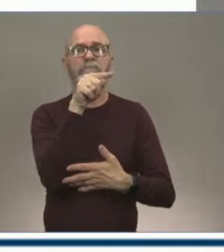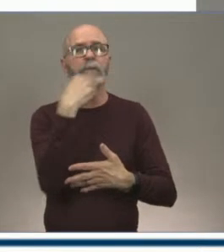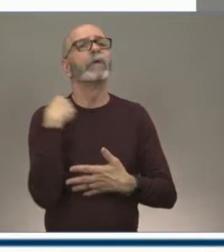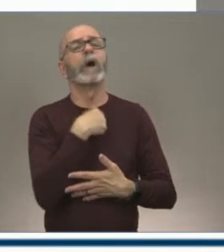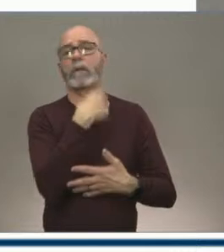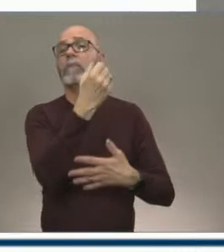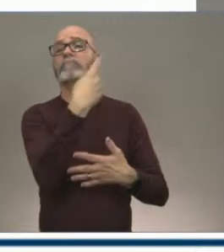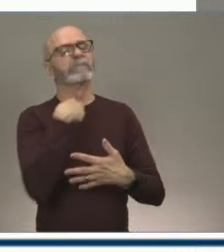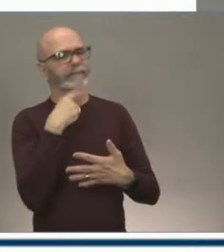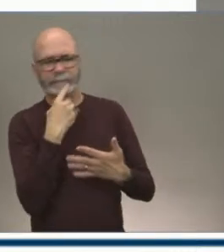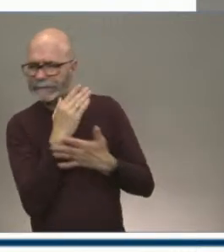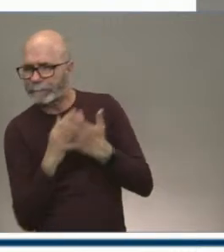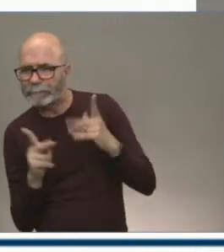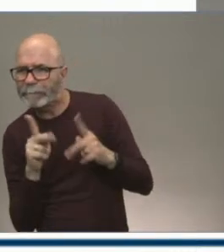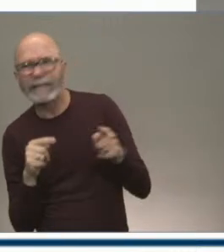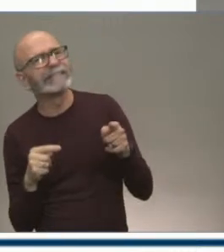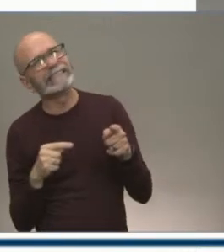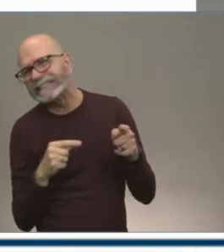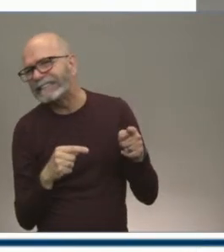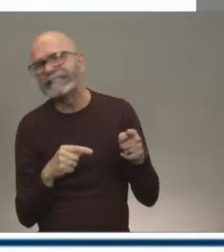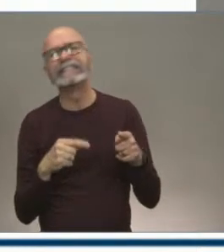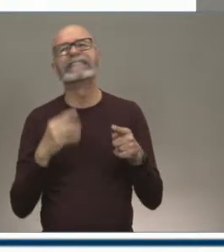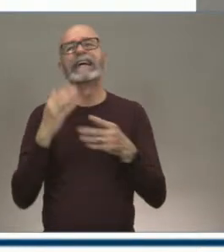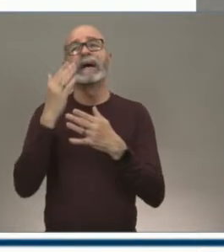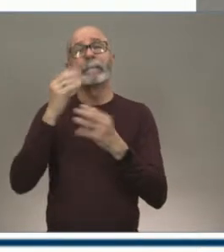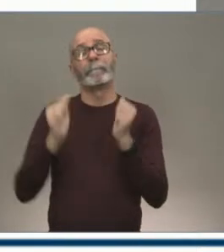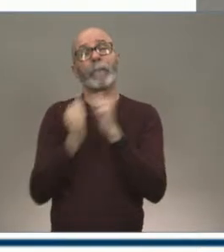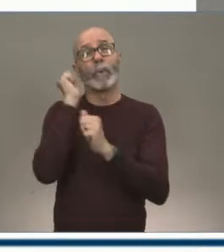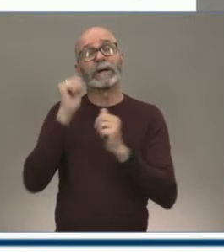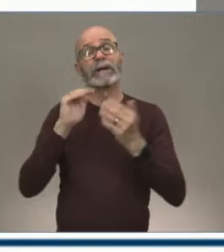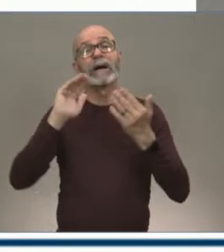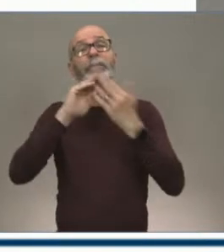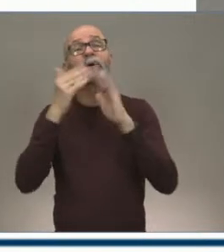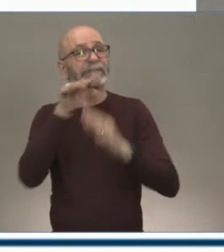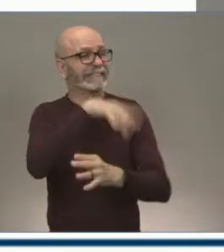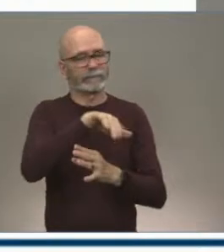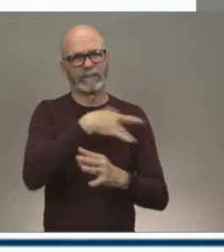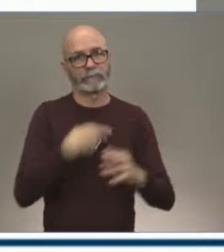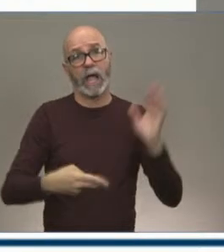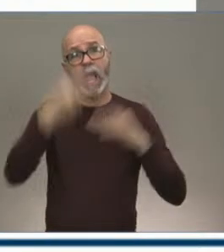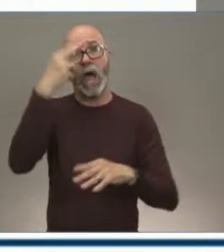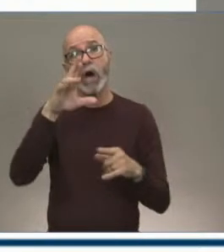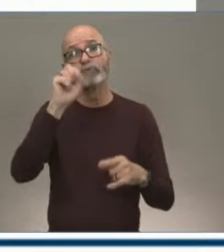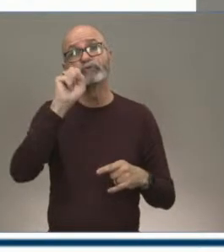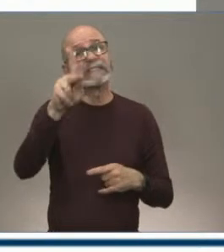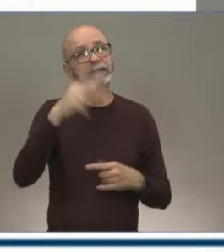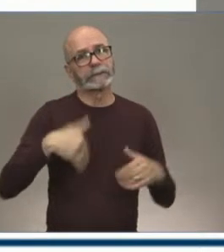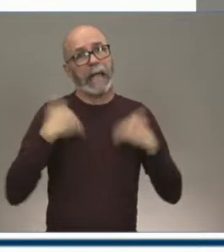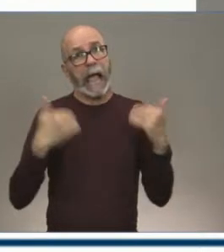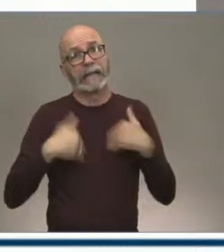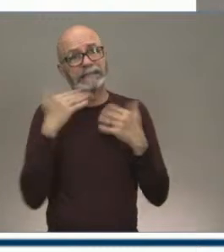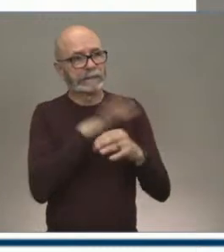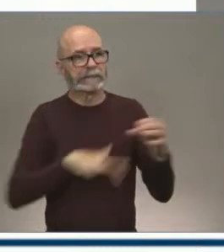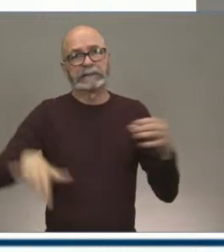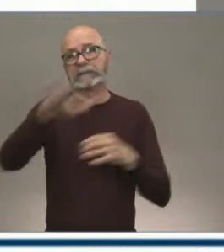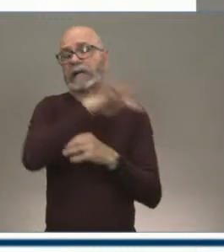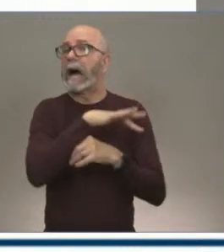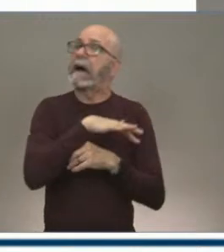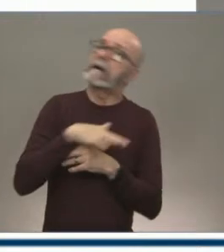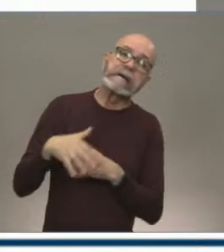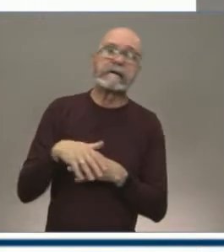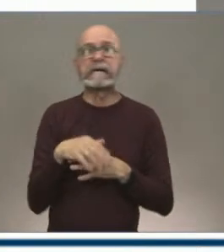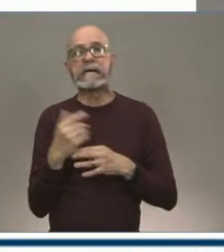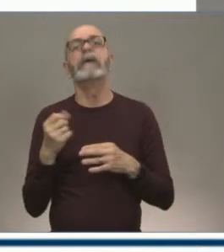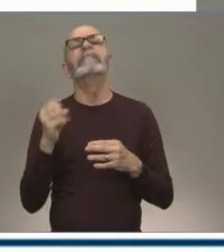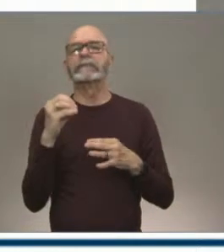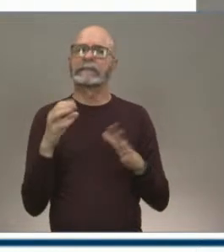that people in those communities it's at a younger age may have the same a higher level of vulnerability. So they're looking to